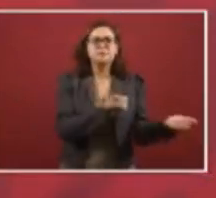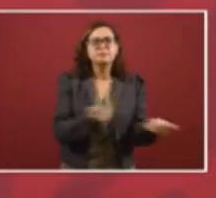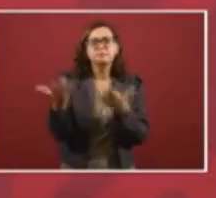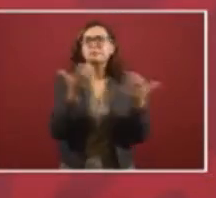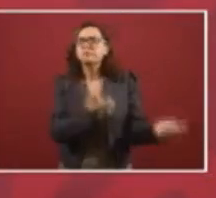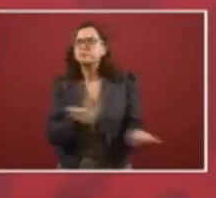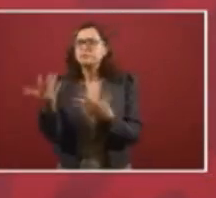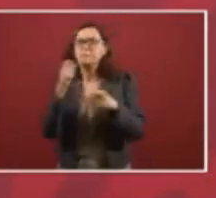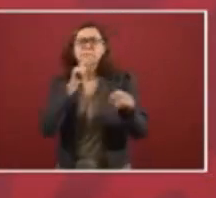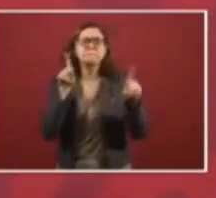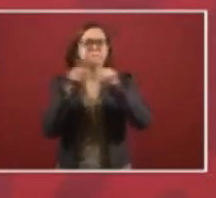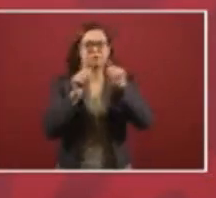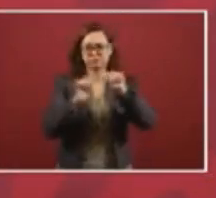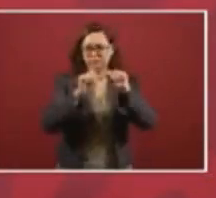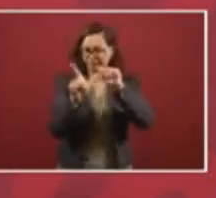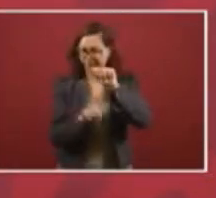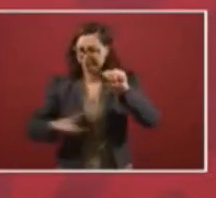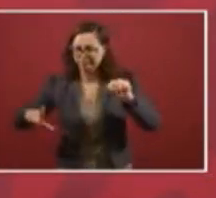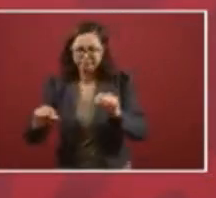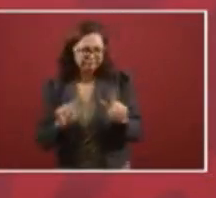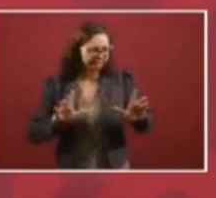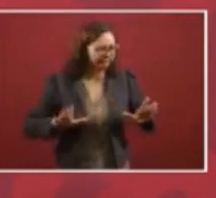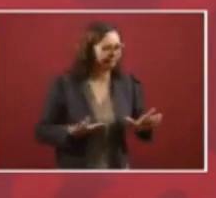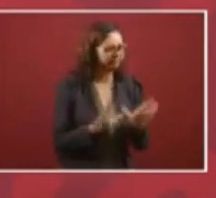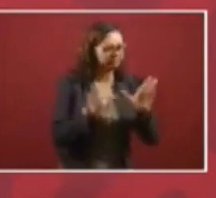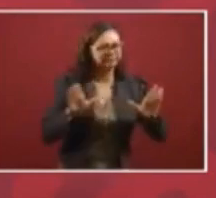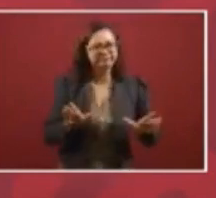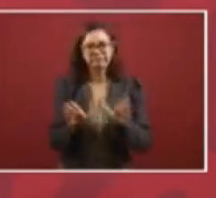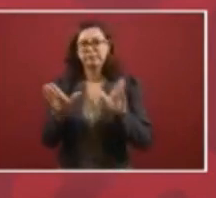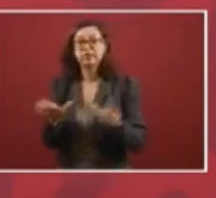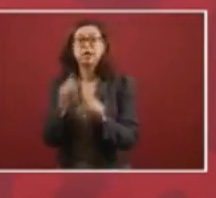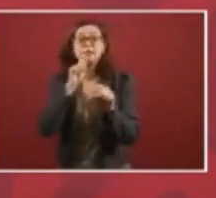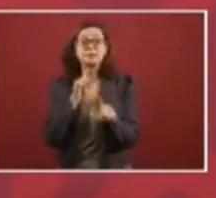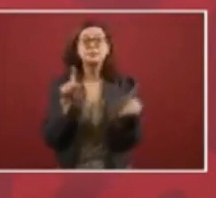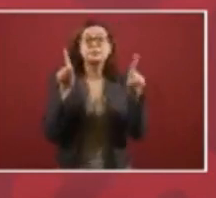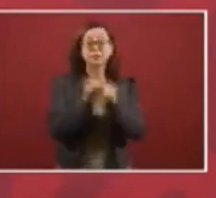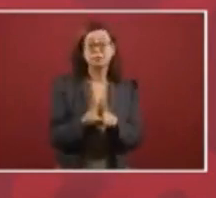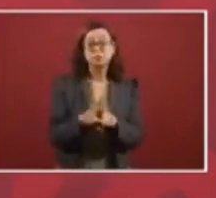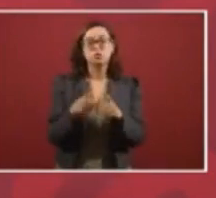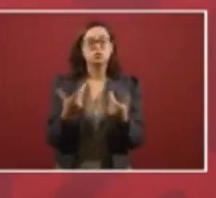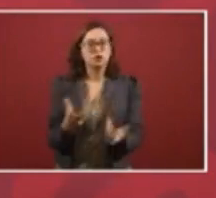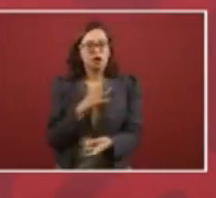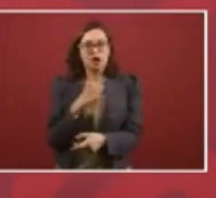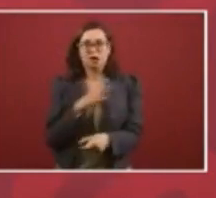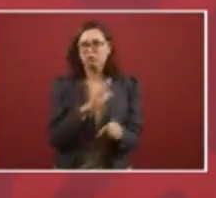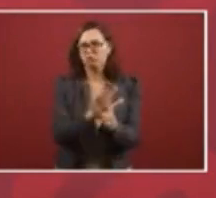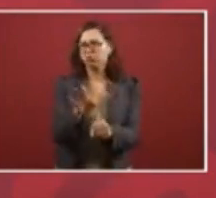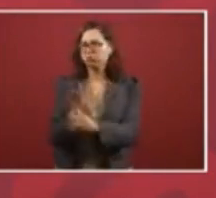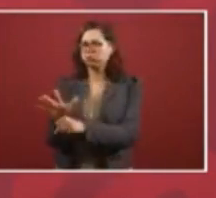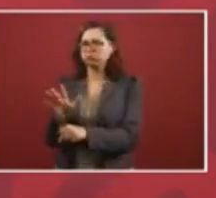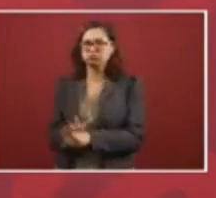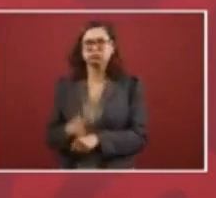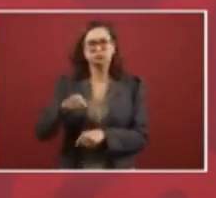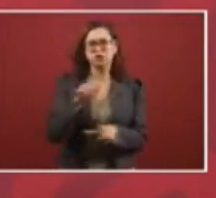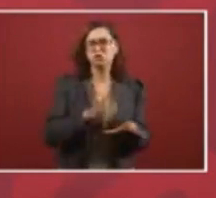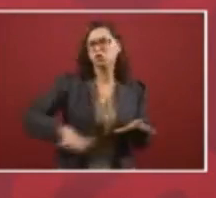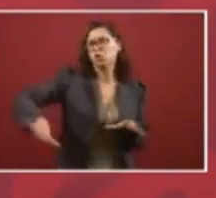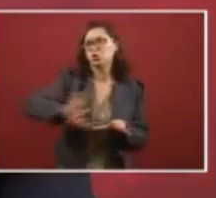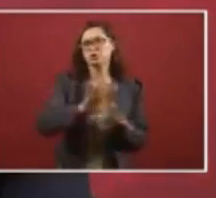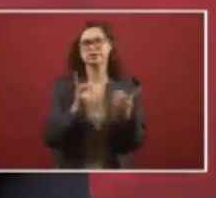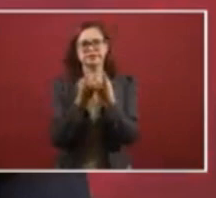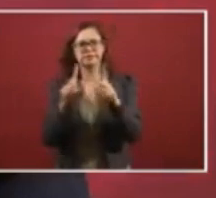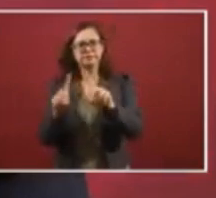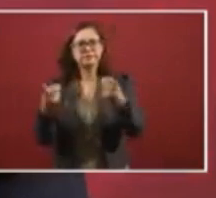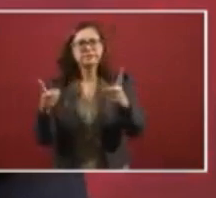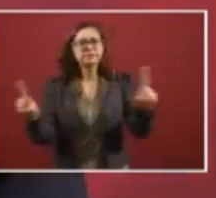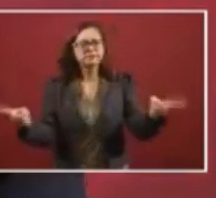a lot to create the infrastructure with everything that we need, and a lot to